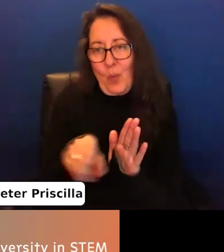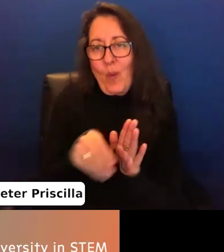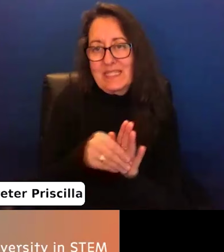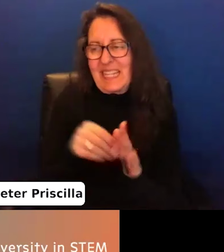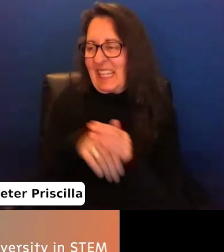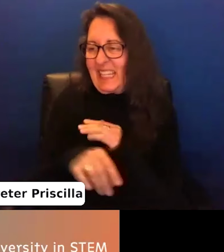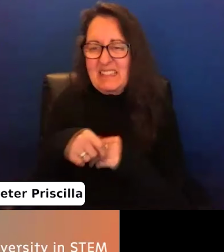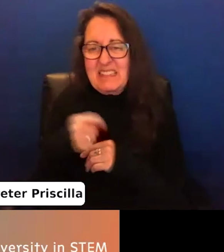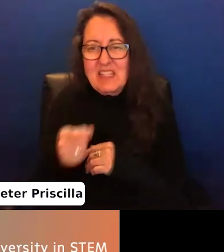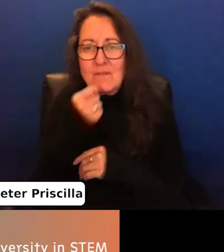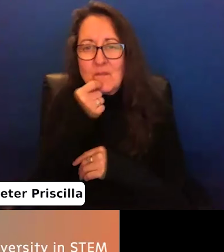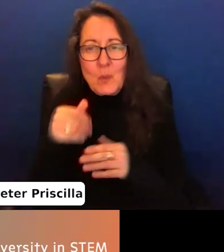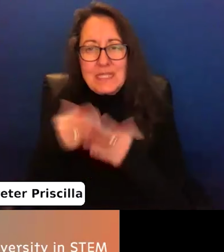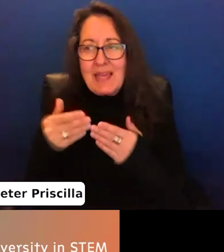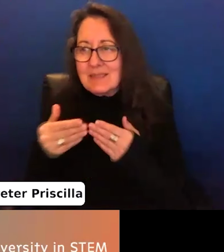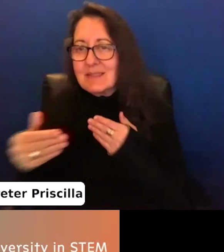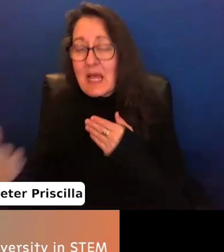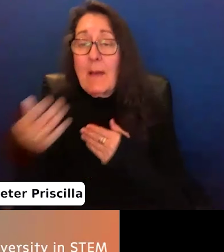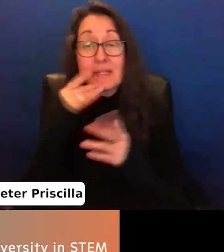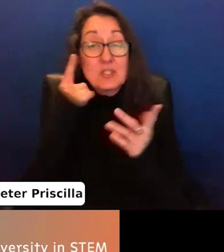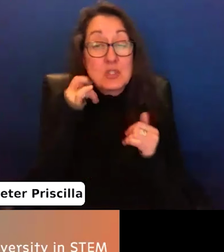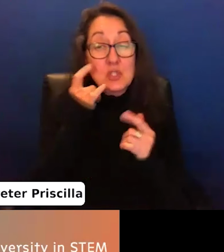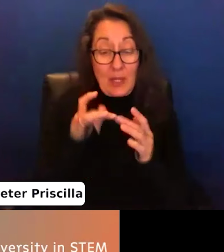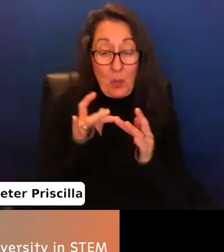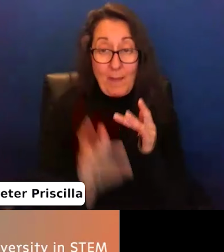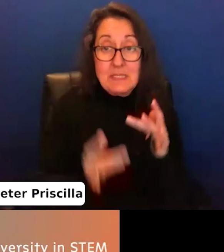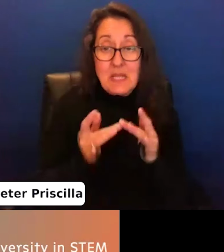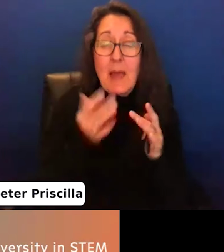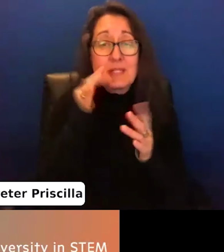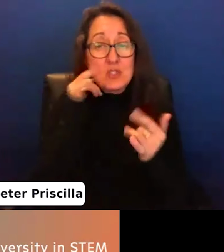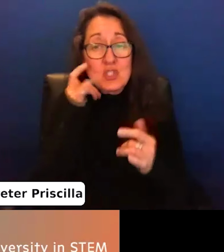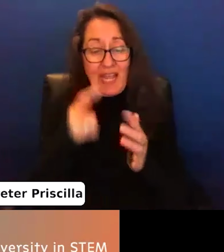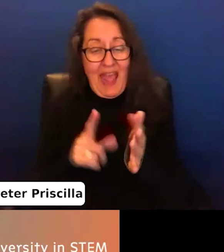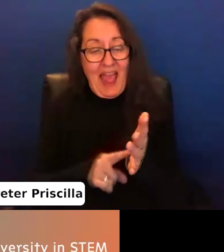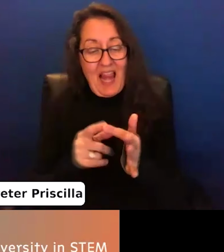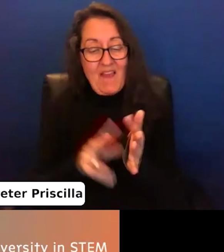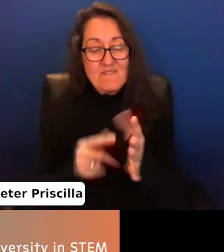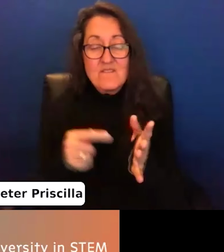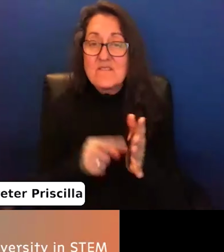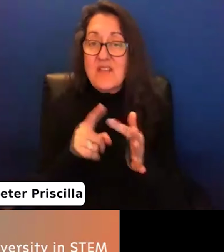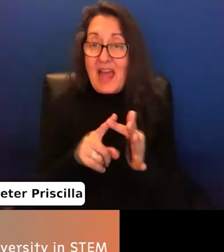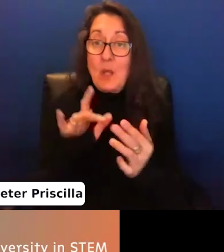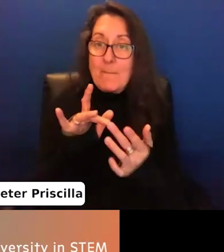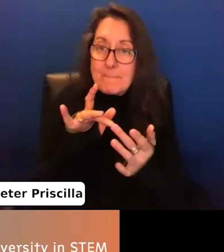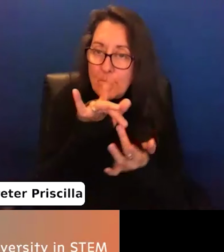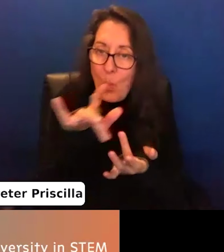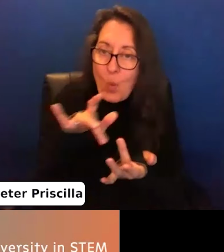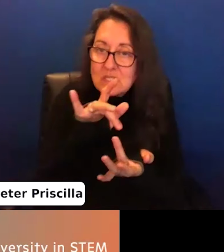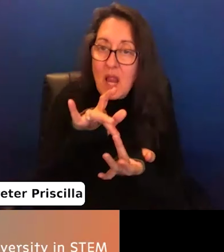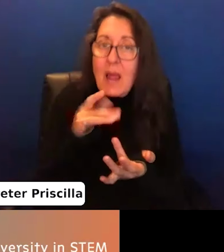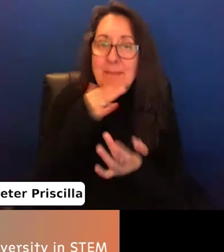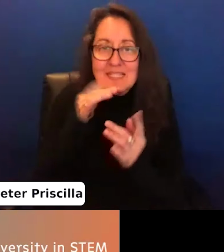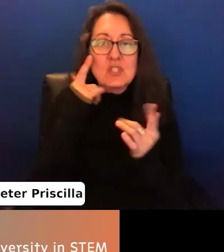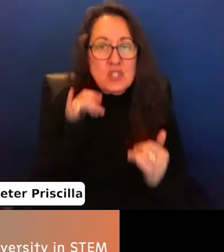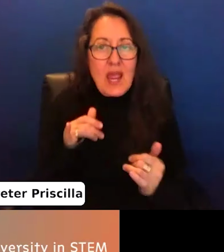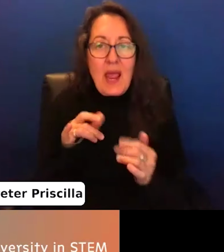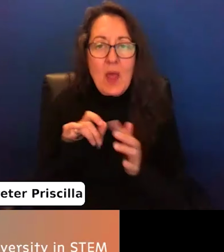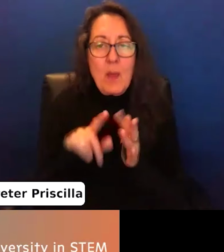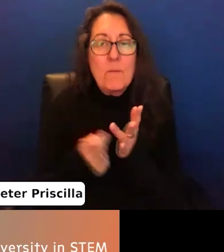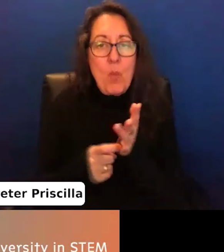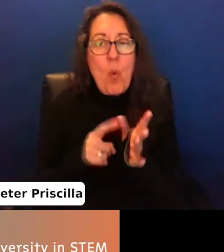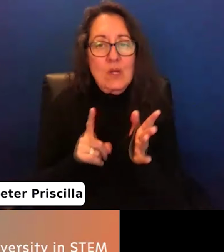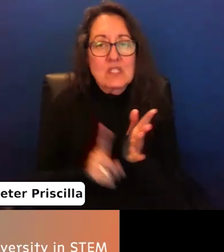I think that's it. Please check the website. Please check the Elevate portal if you'd like to. In the application, there are links. Check